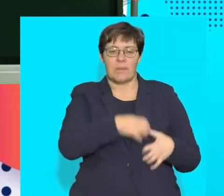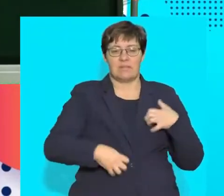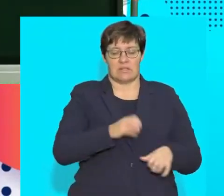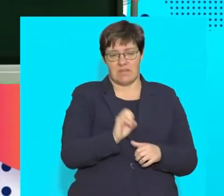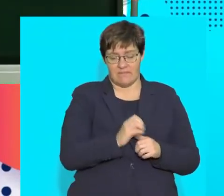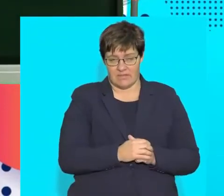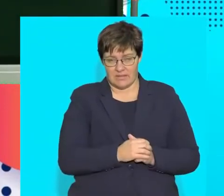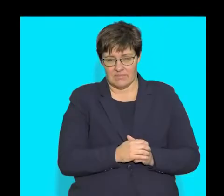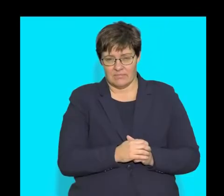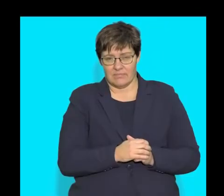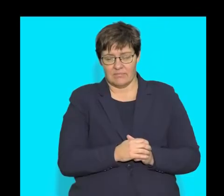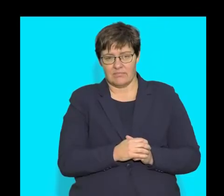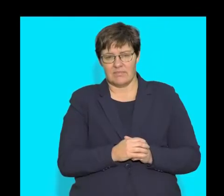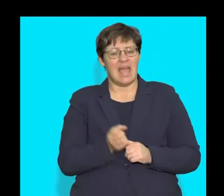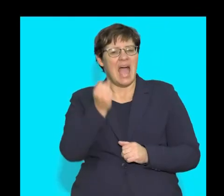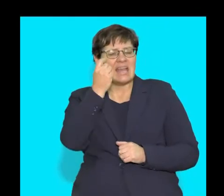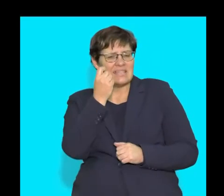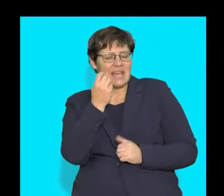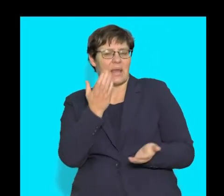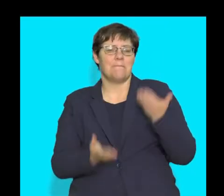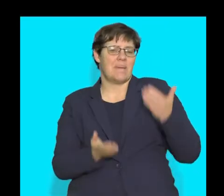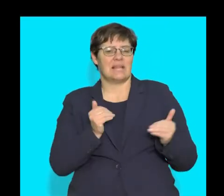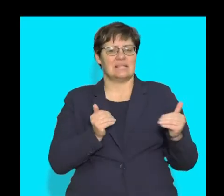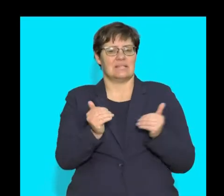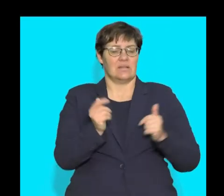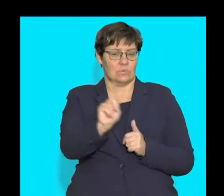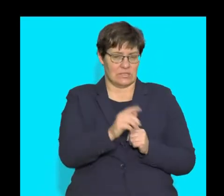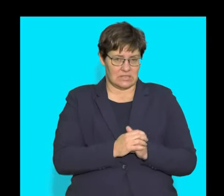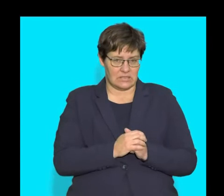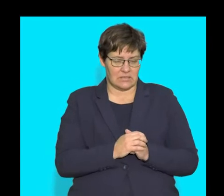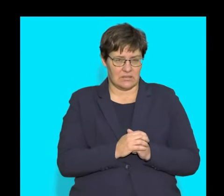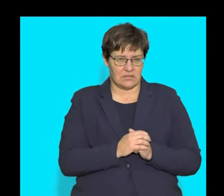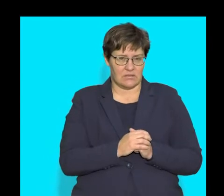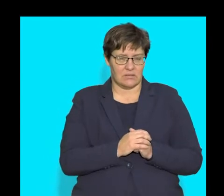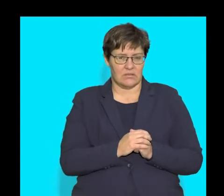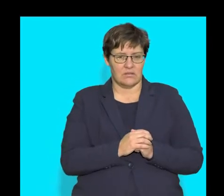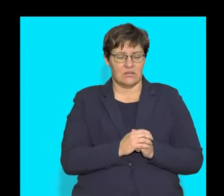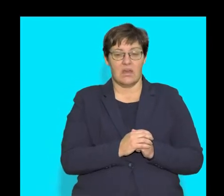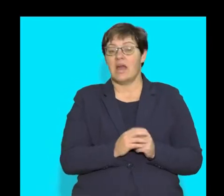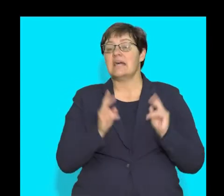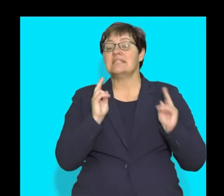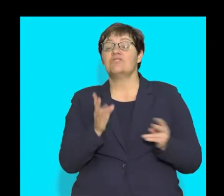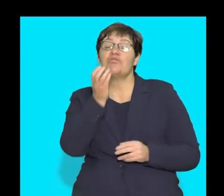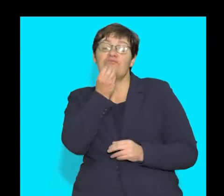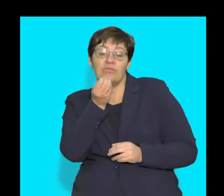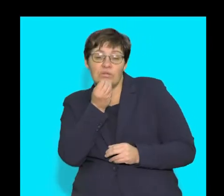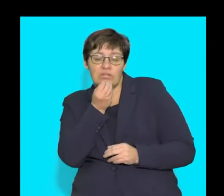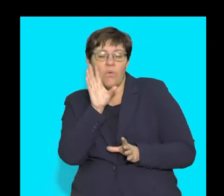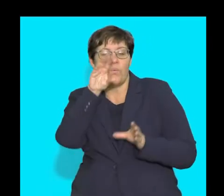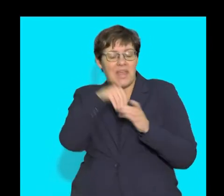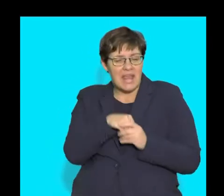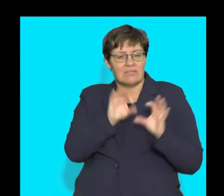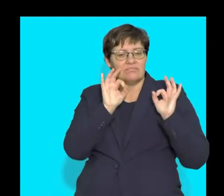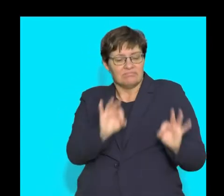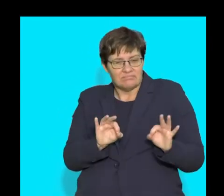let's try and unpack what a balanced diet is. A balanced diet should consist of all the necessary nutrients in their